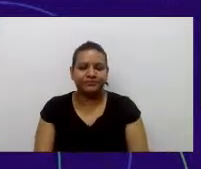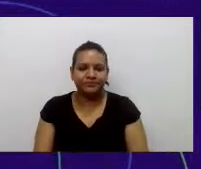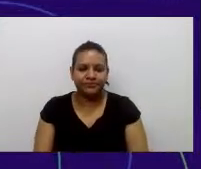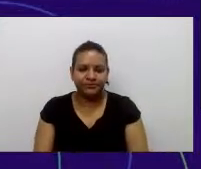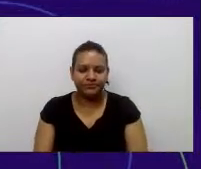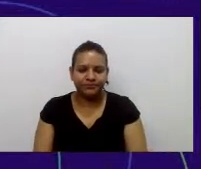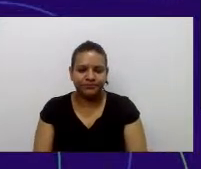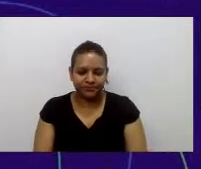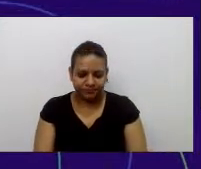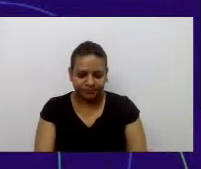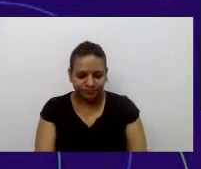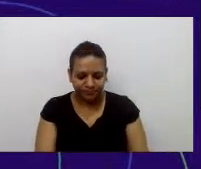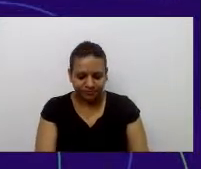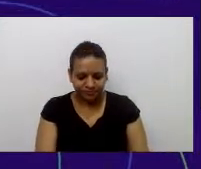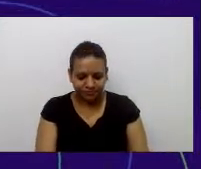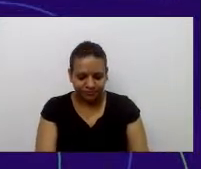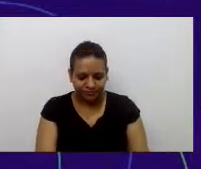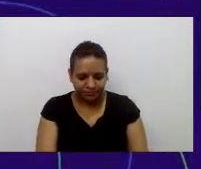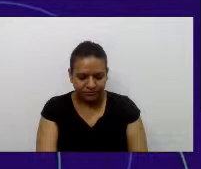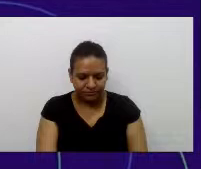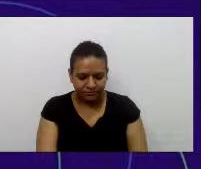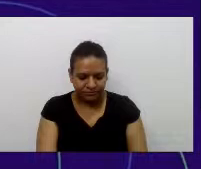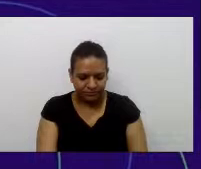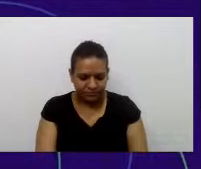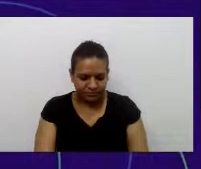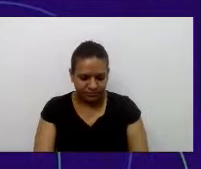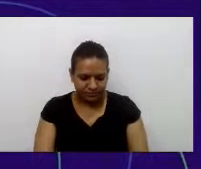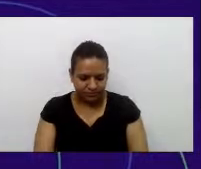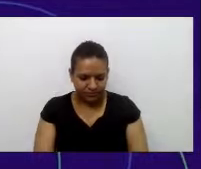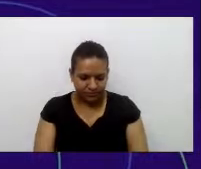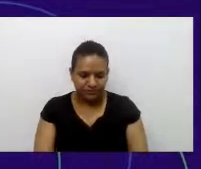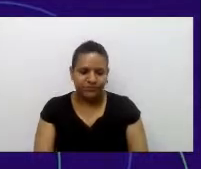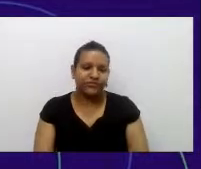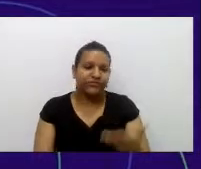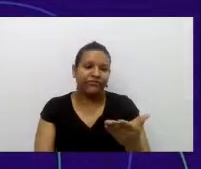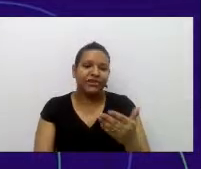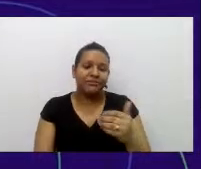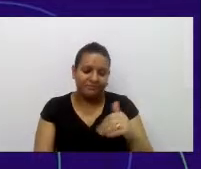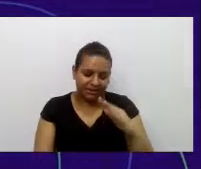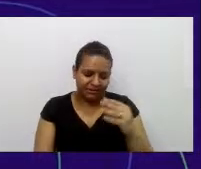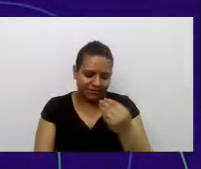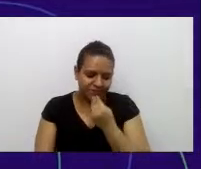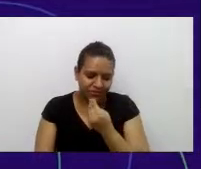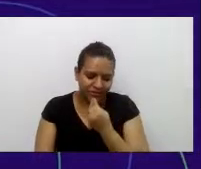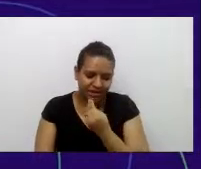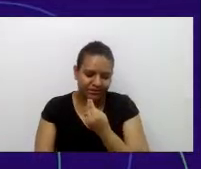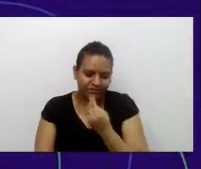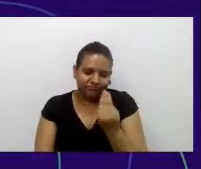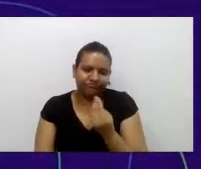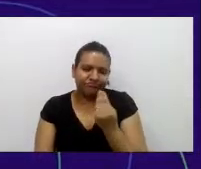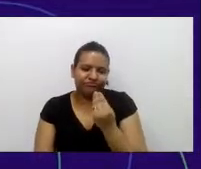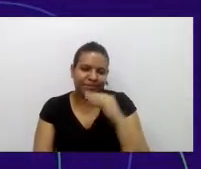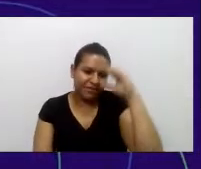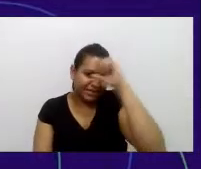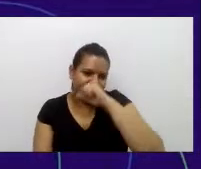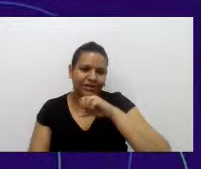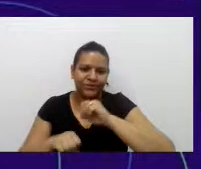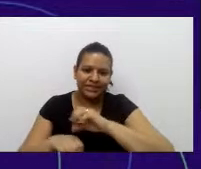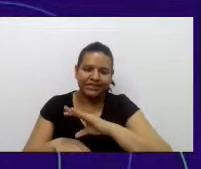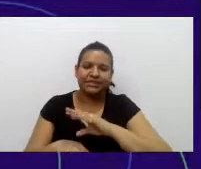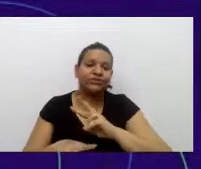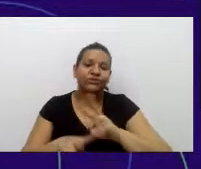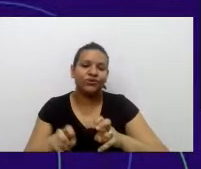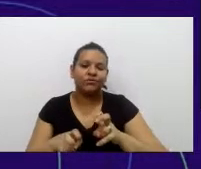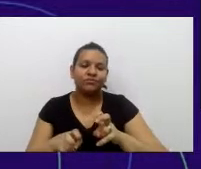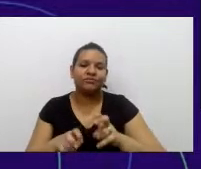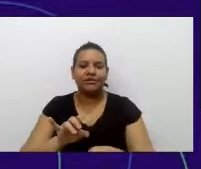more, there are a lot of opportunities around teaching and learning in terms of AI tools that we've seen